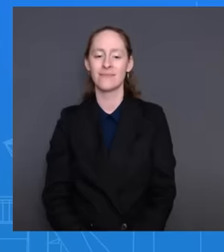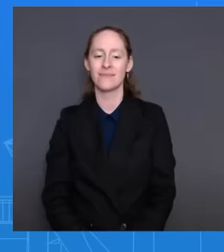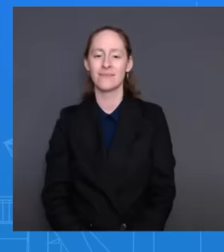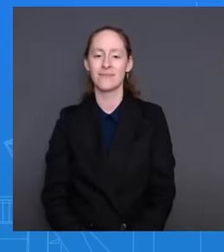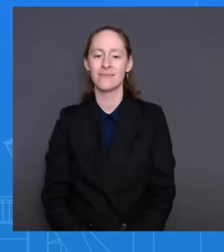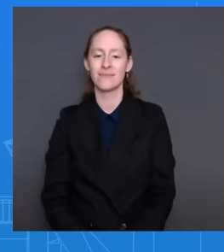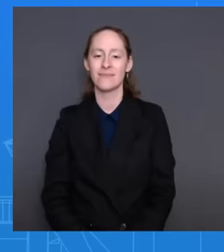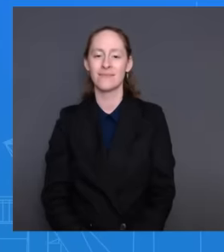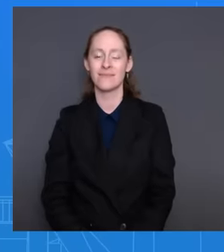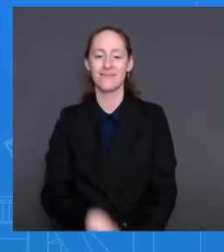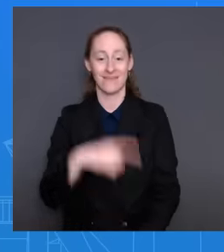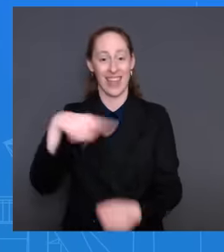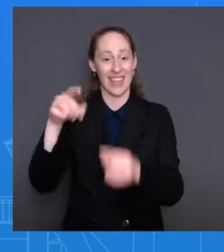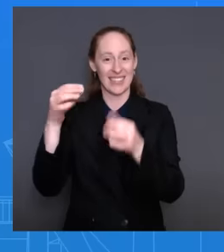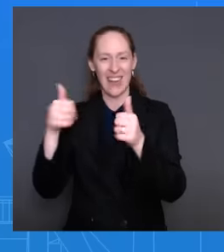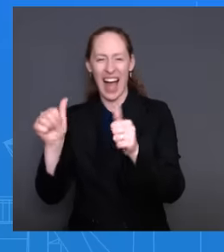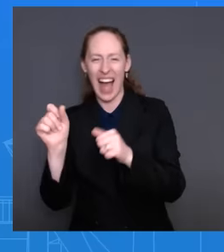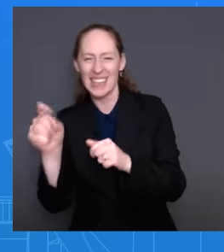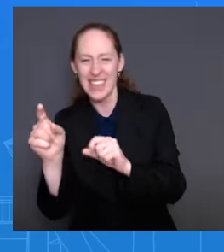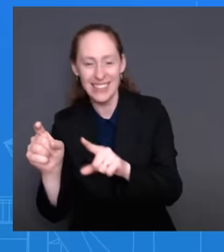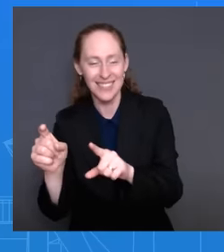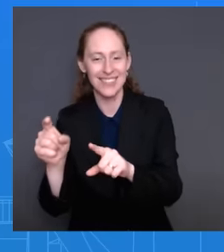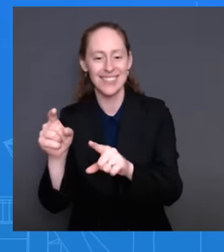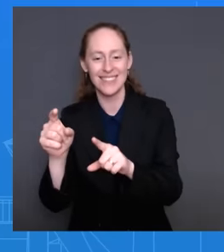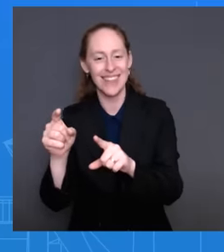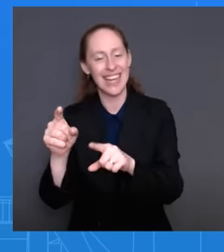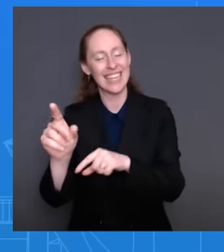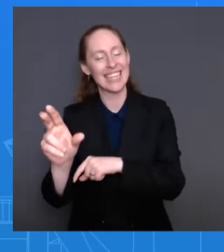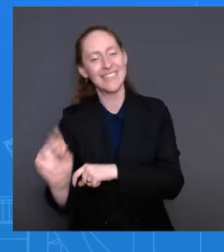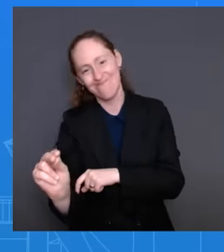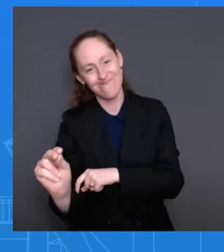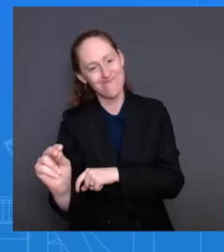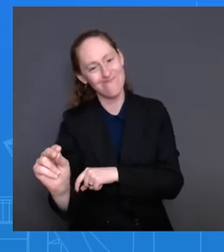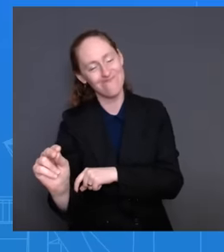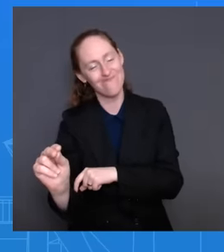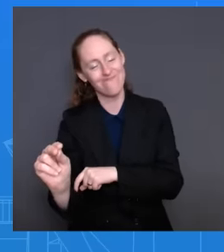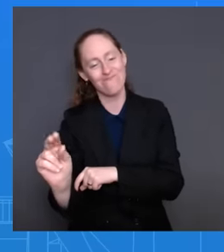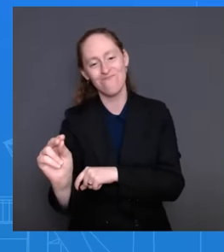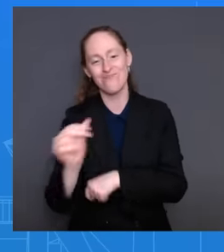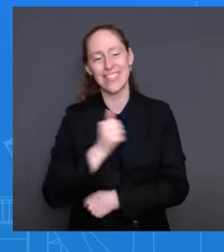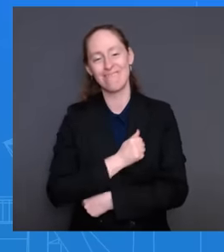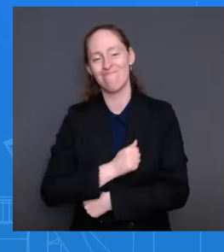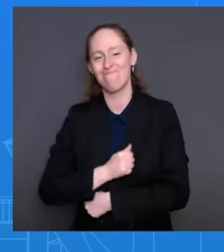We're gonna go. We're gonna go. We're they're not gonna take any questions, but thank you so much, guys. Thank you.